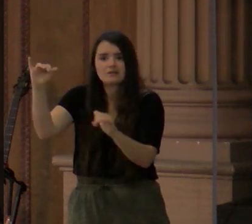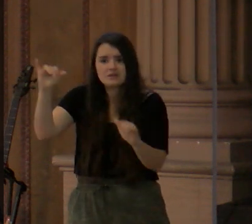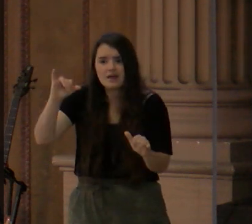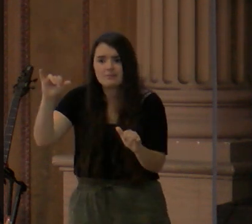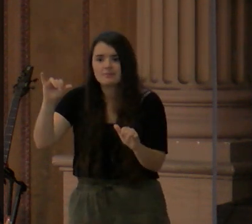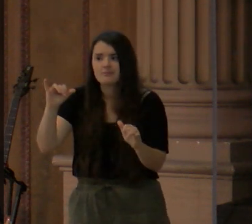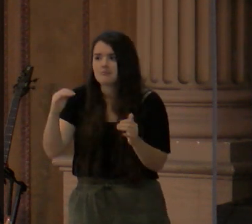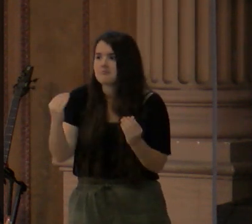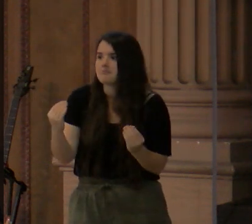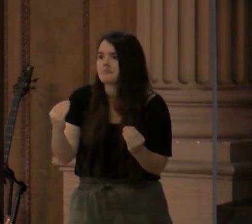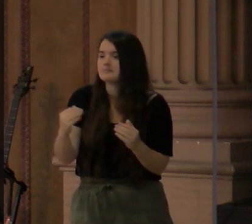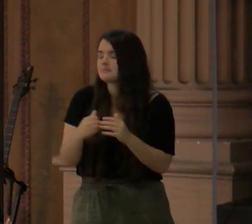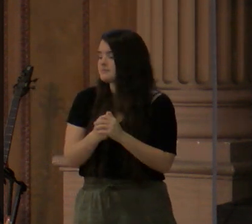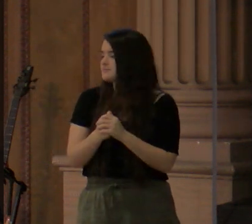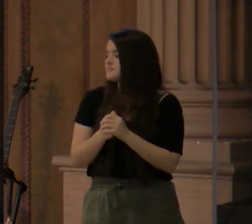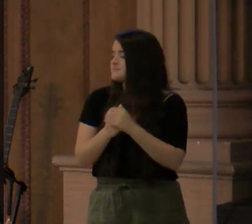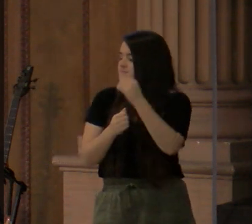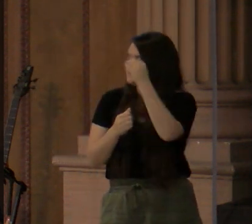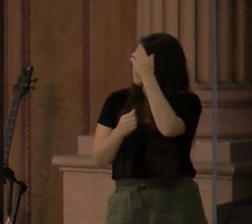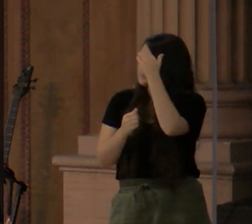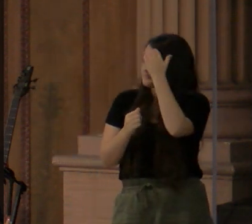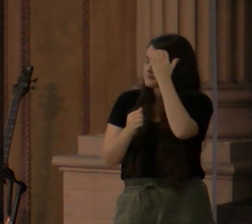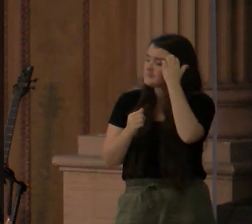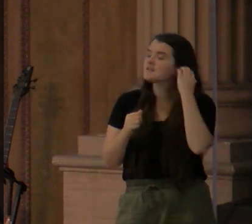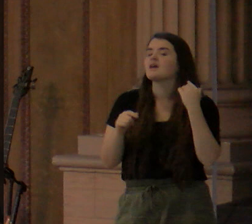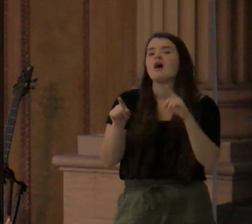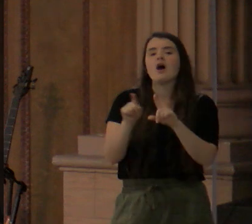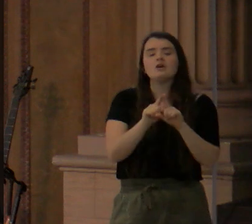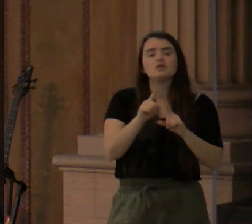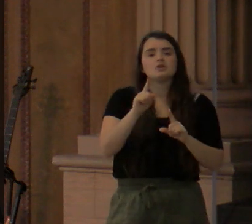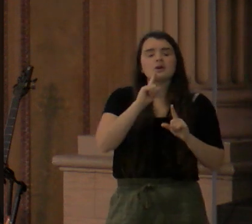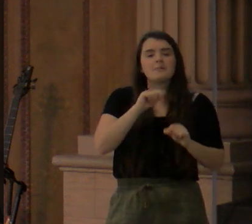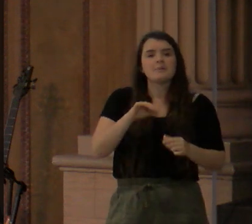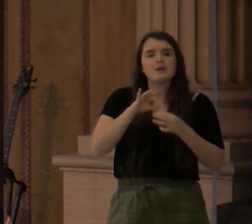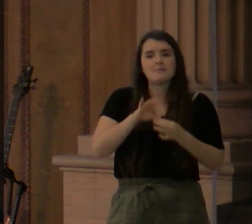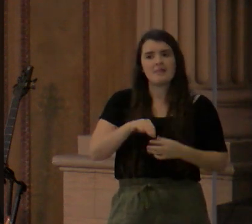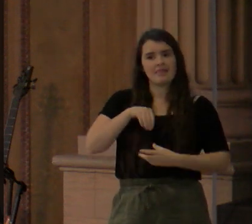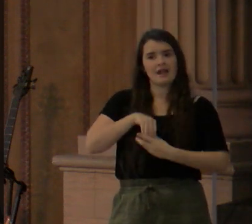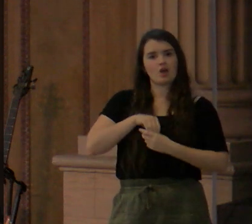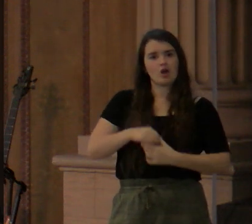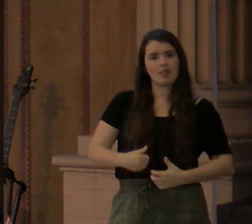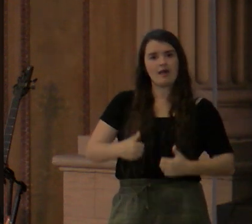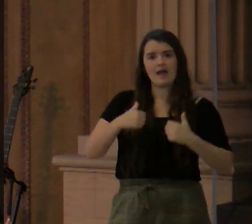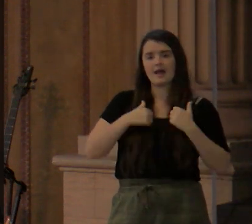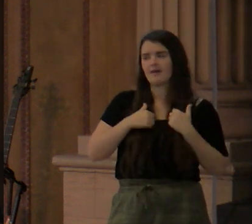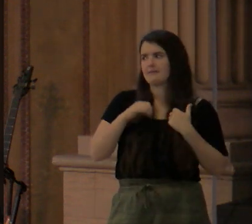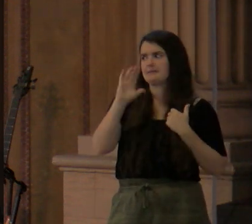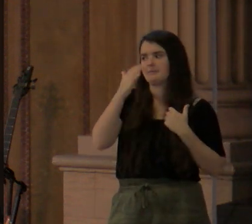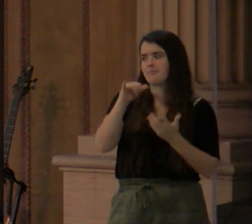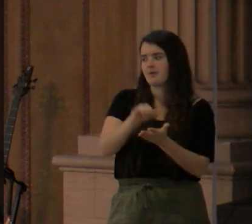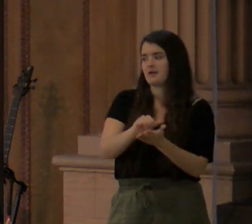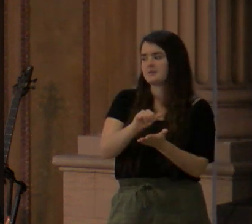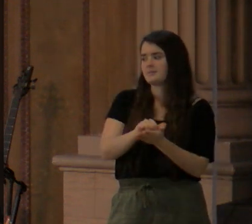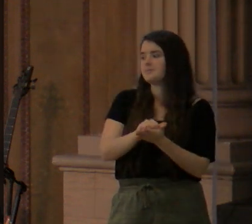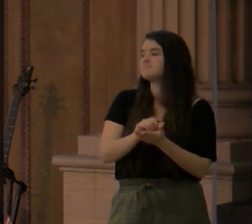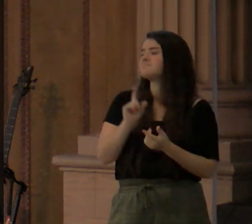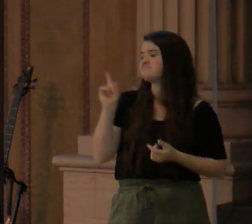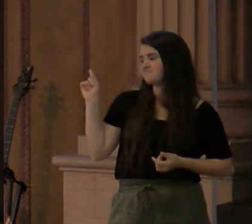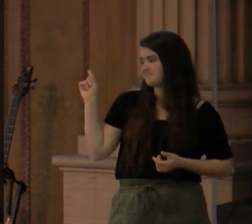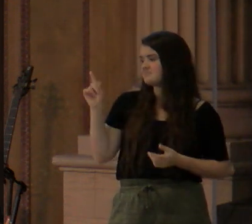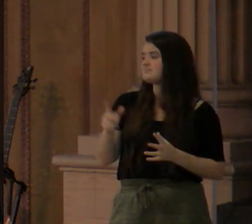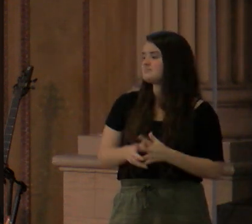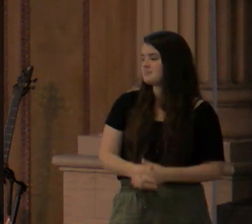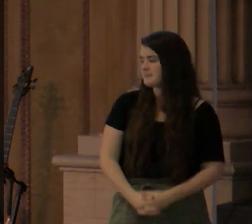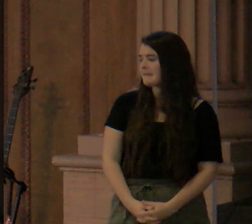And then there are commands about the inner life that seem almost impossible for us to keep. Matthew 6, 34, says, therefore, do not be anxious about